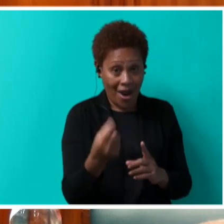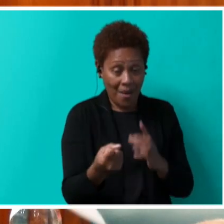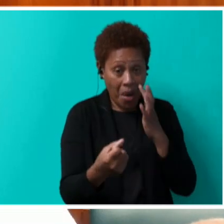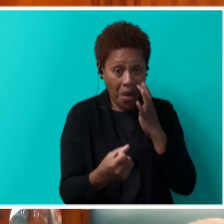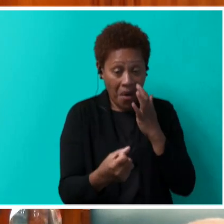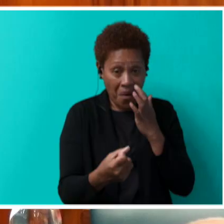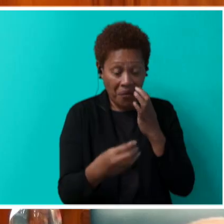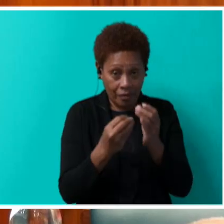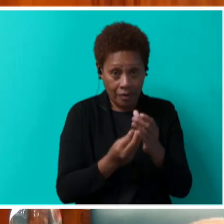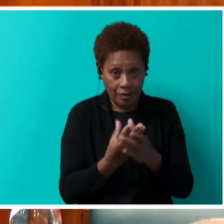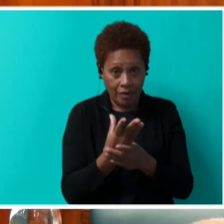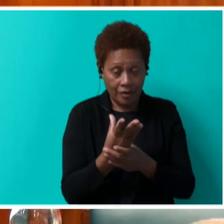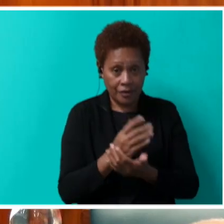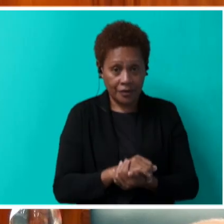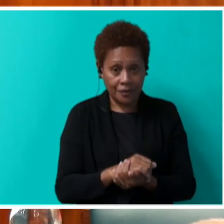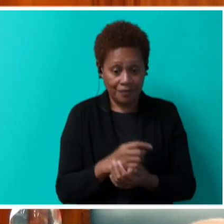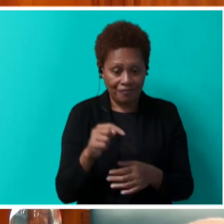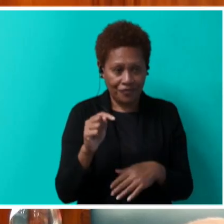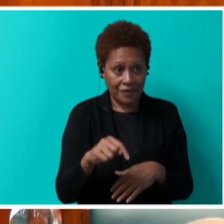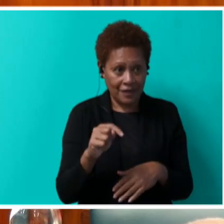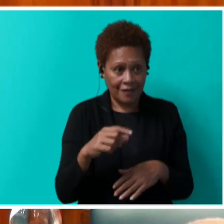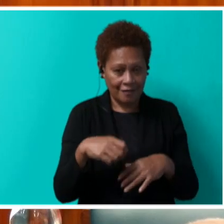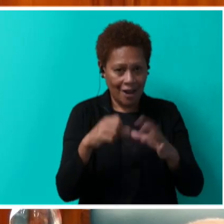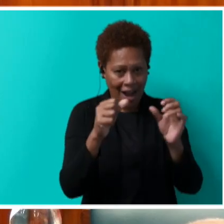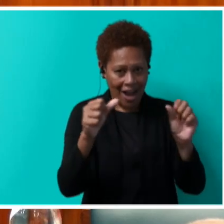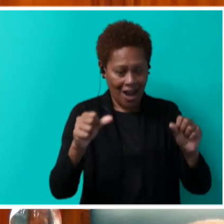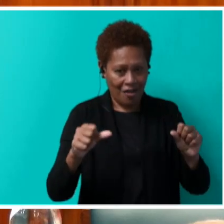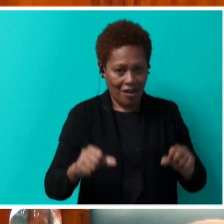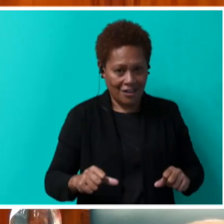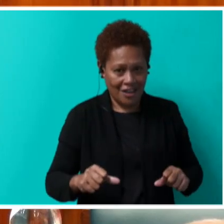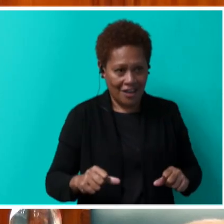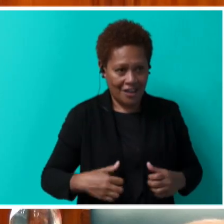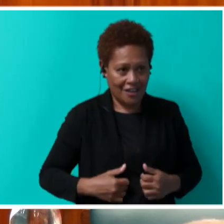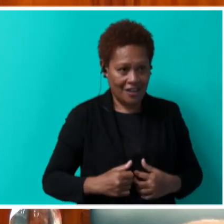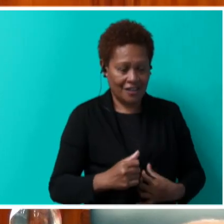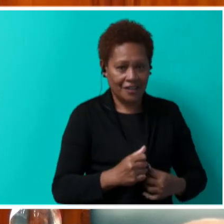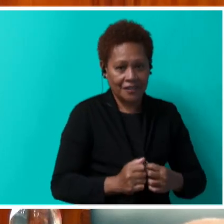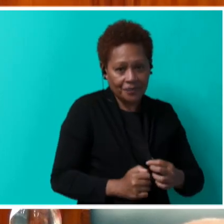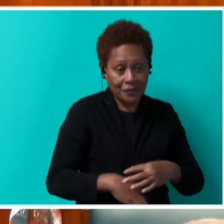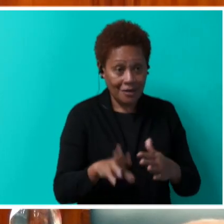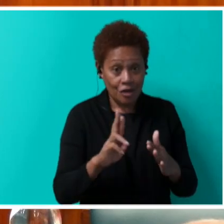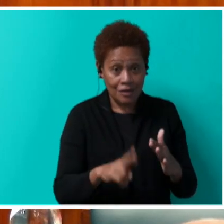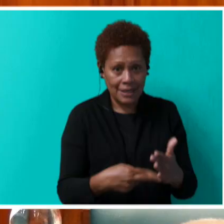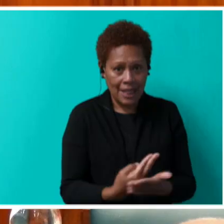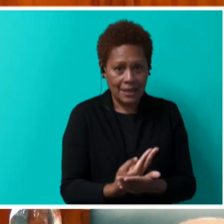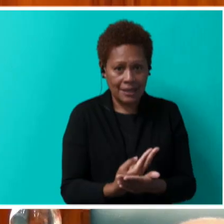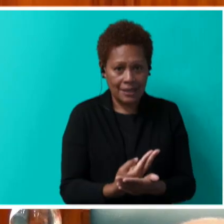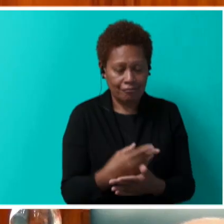steadily. This is agriculture in motion, resilient, adaptive,